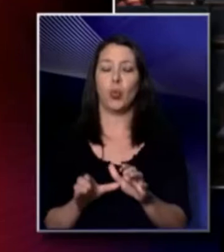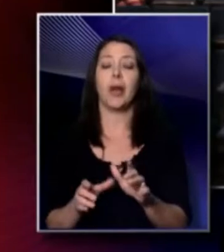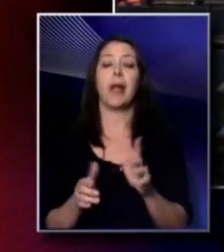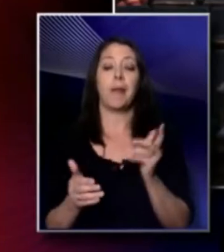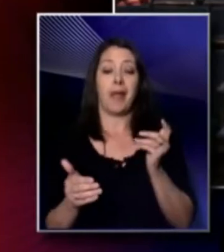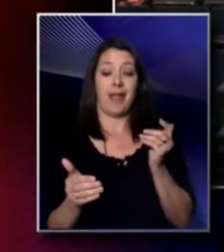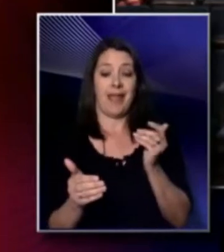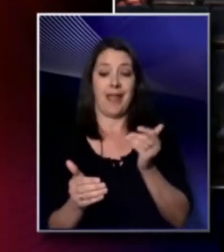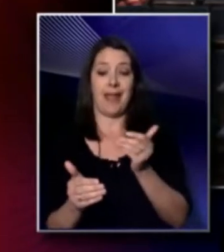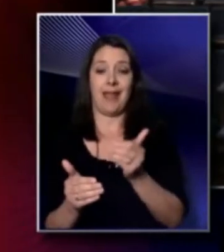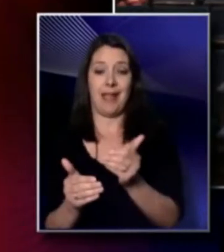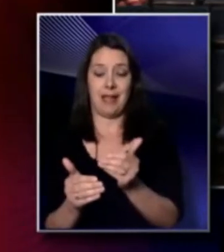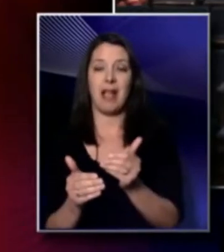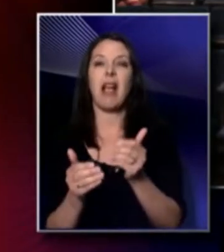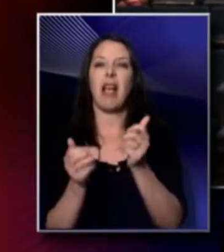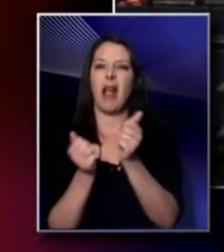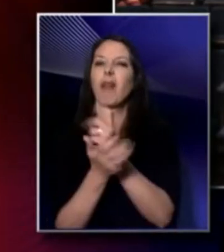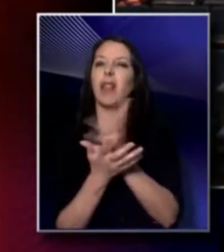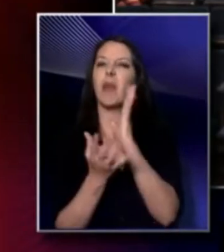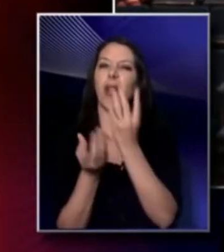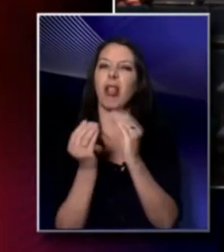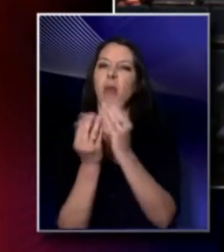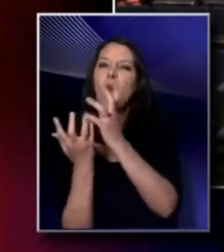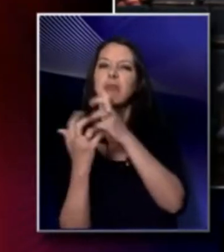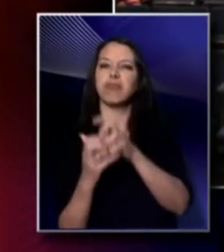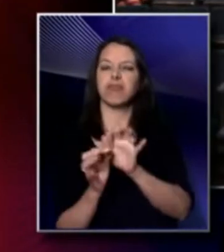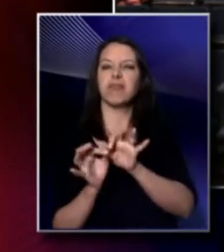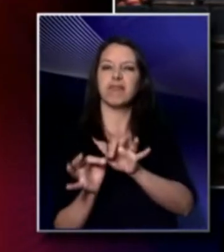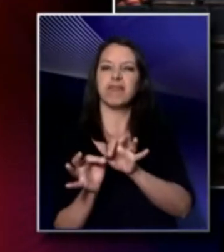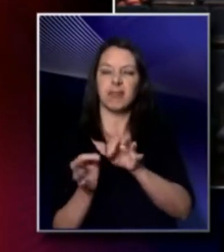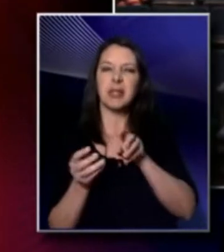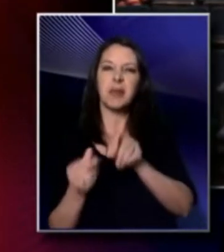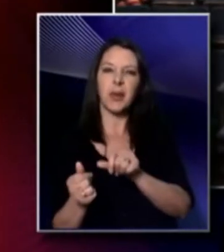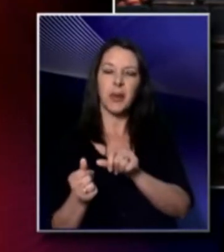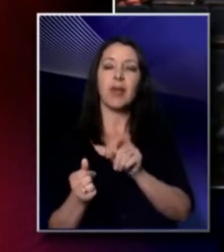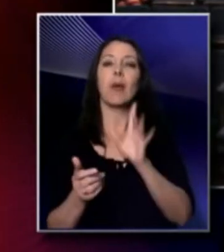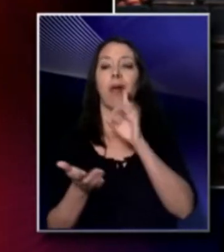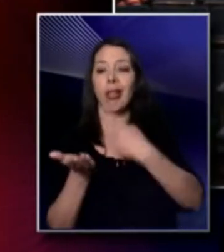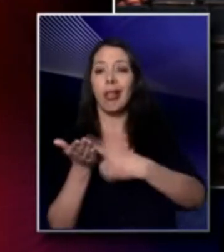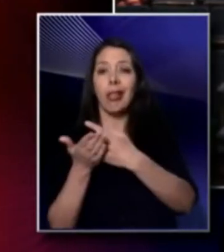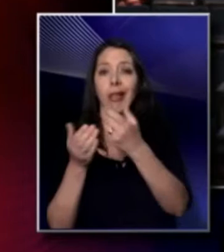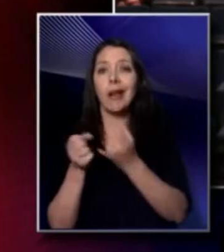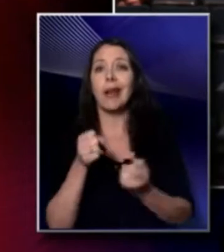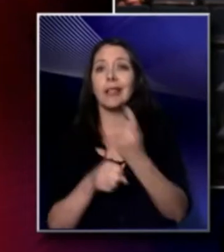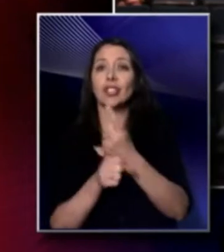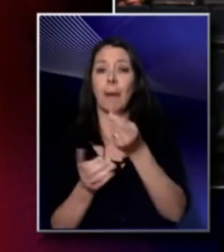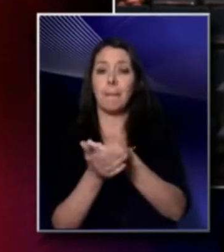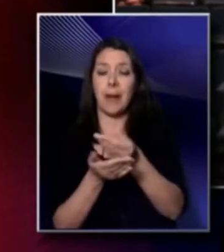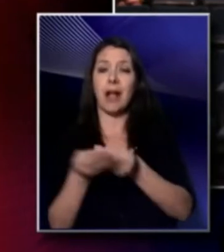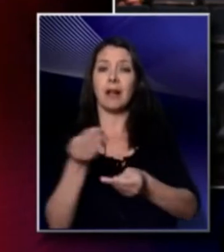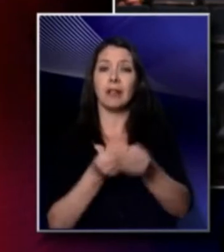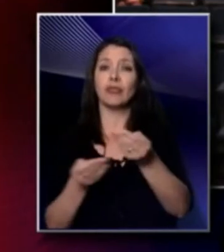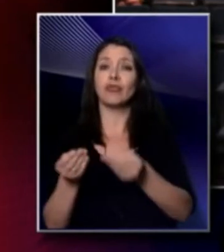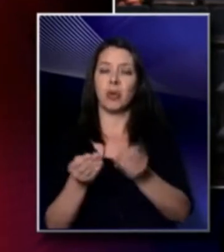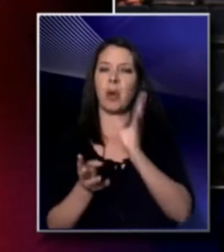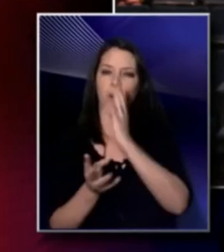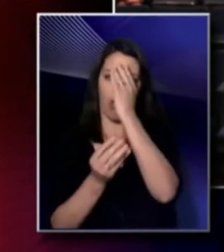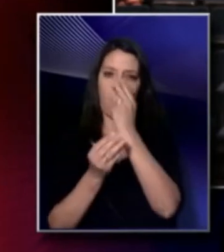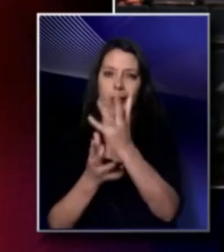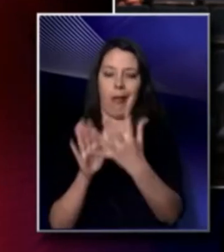of the year, obviously things come together, and as we prepare next year's budget and the year after, we provide you with copies of those. But that's the purpose of